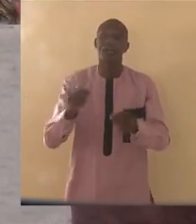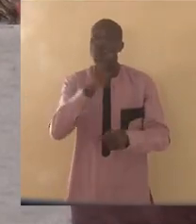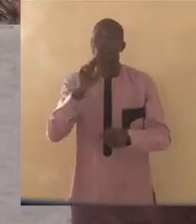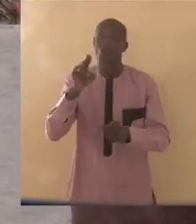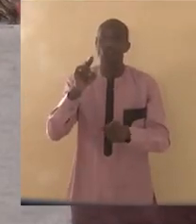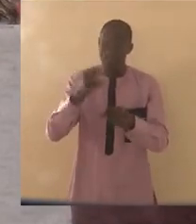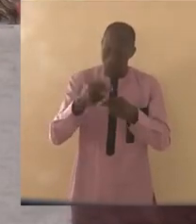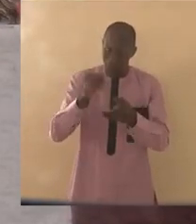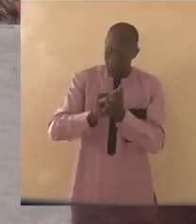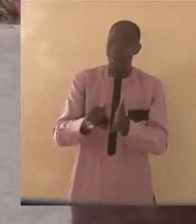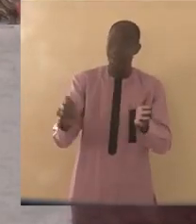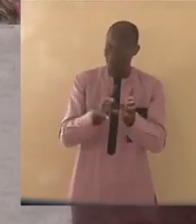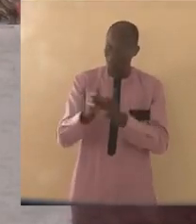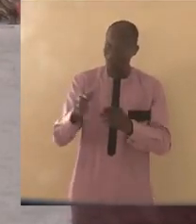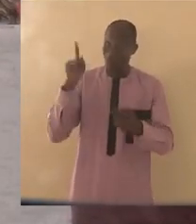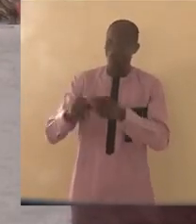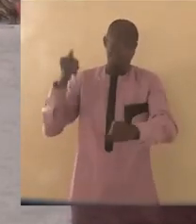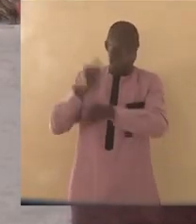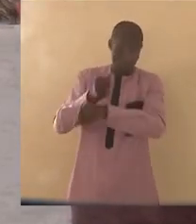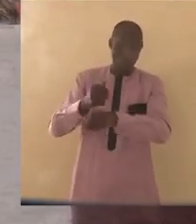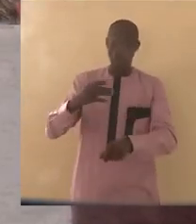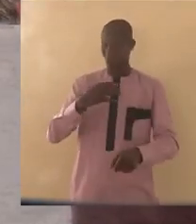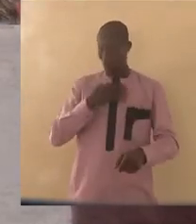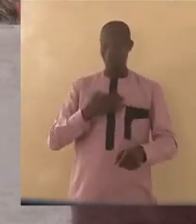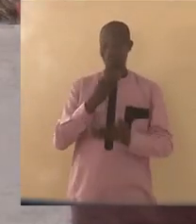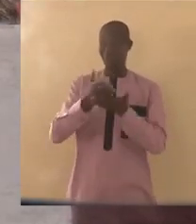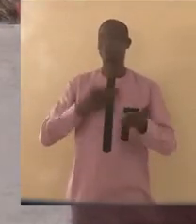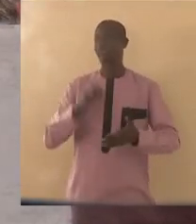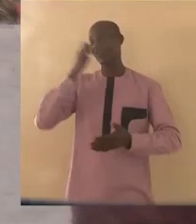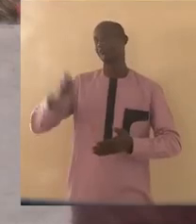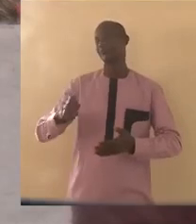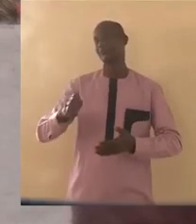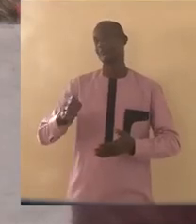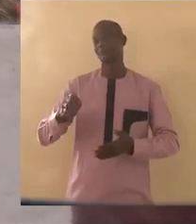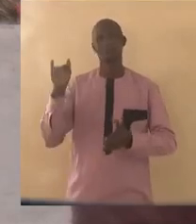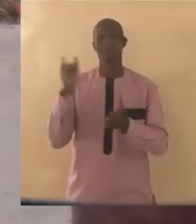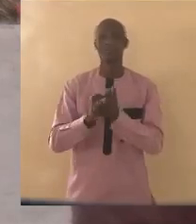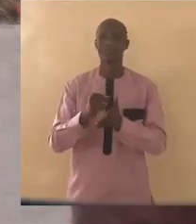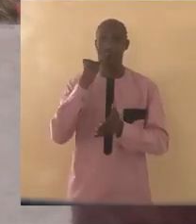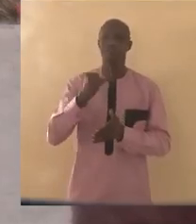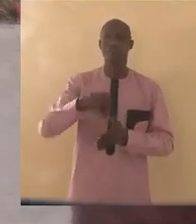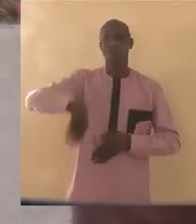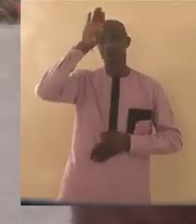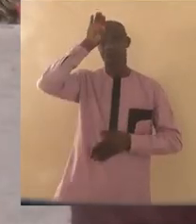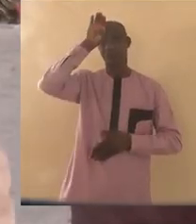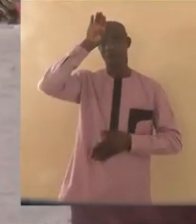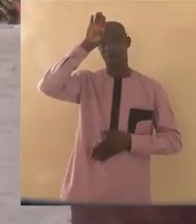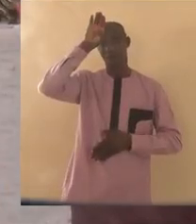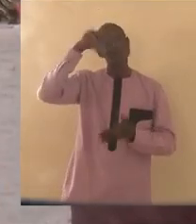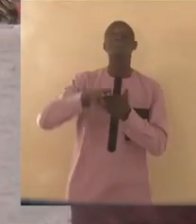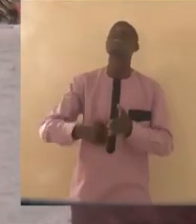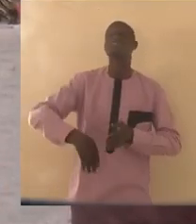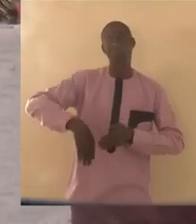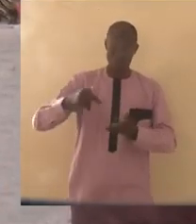can use the name of that Jesus to curse somebody, to wish somebody evil? Come on. That's blasphemy. That's